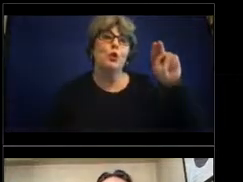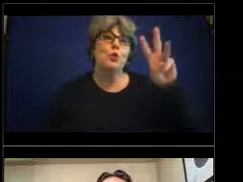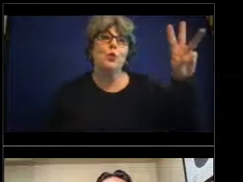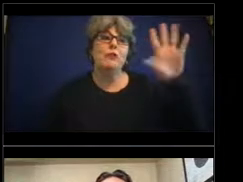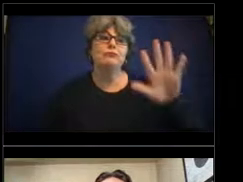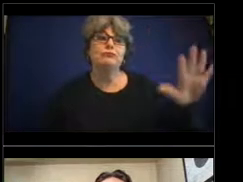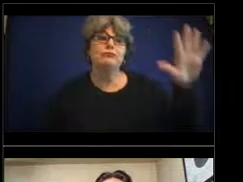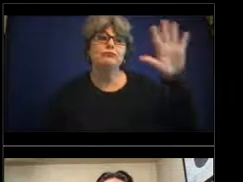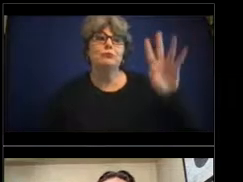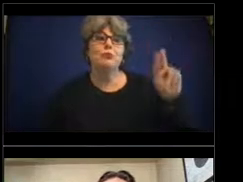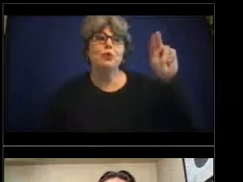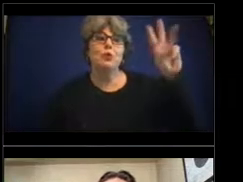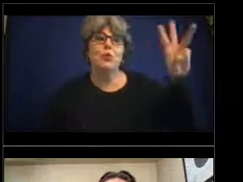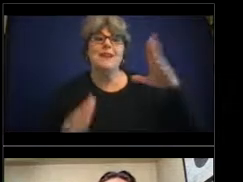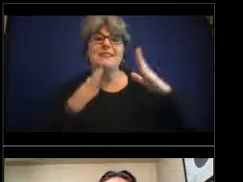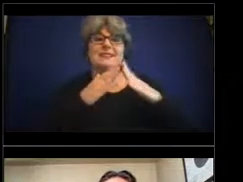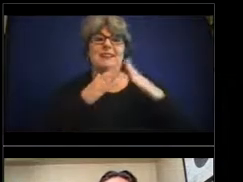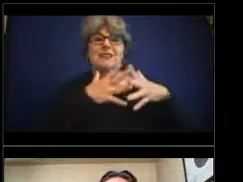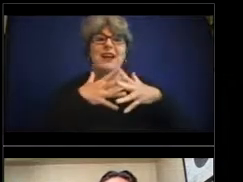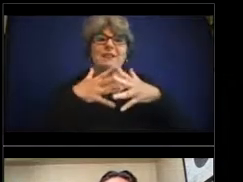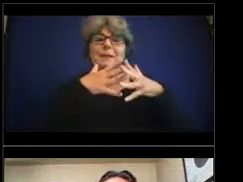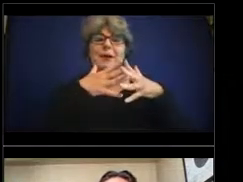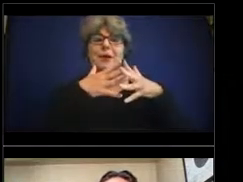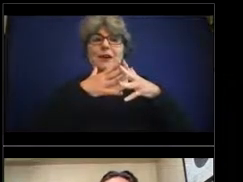corner of the country.